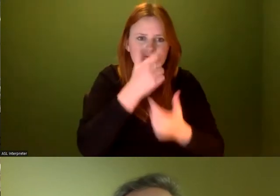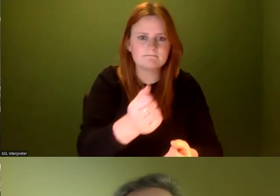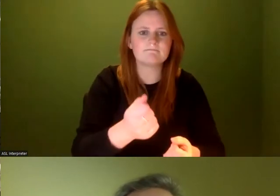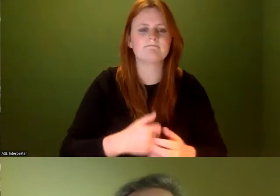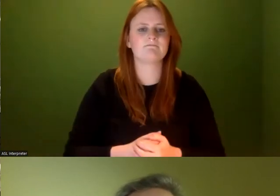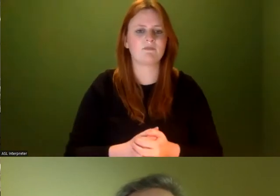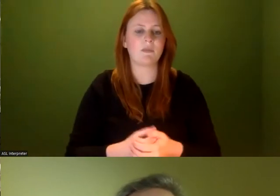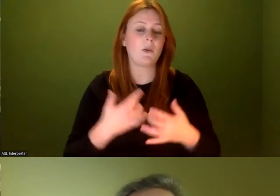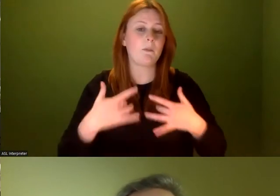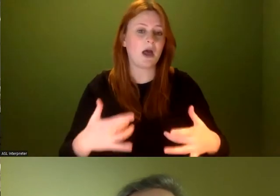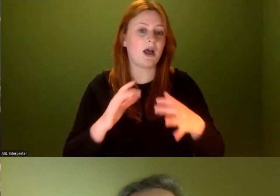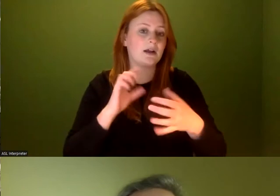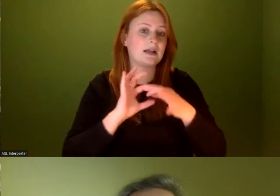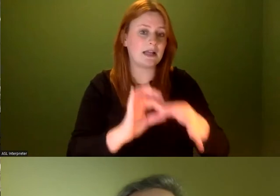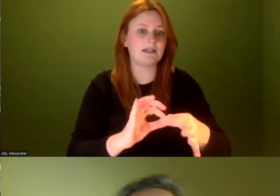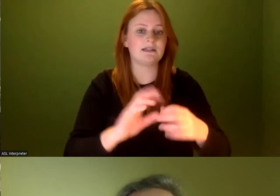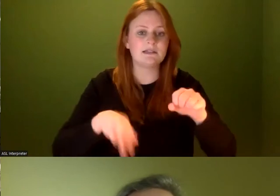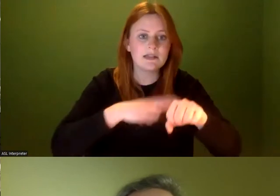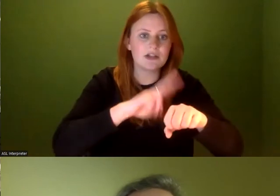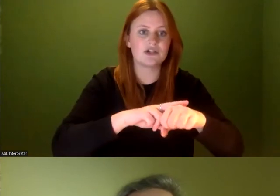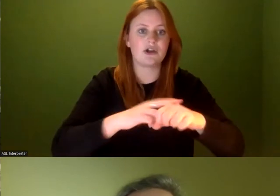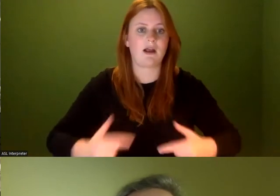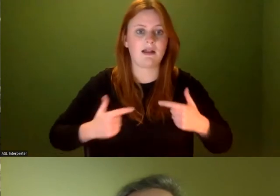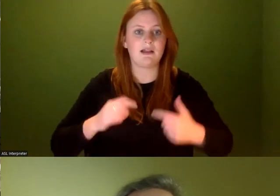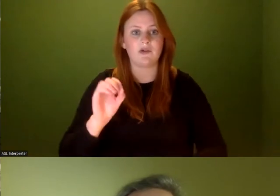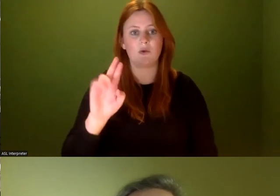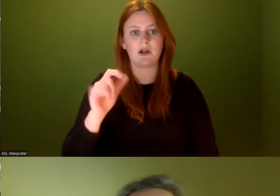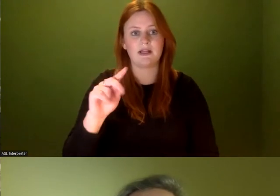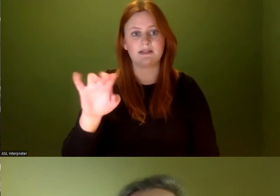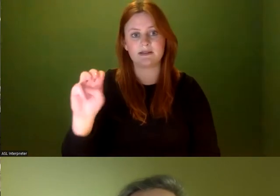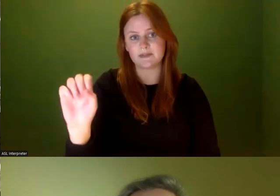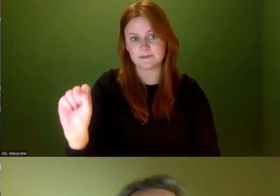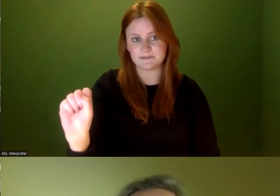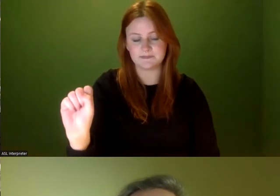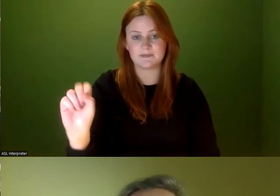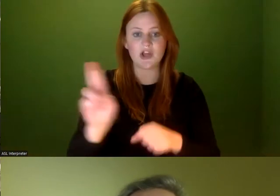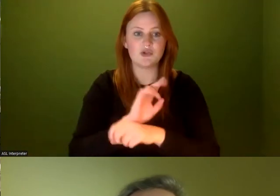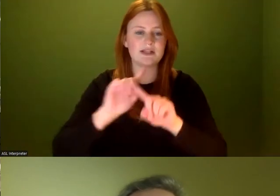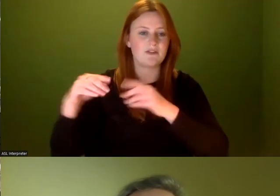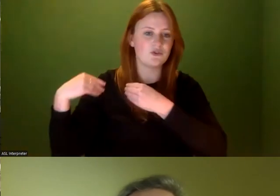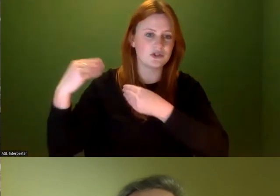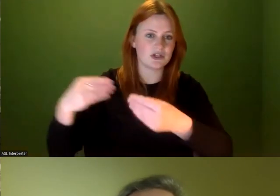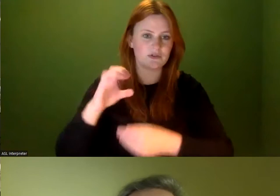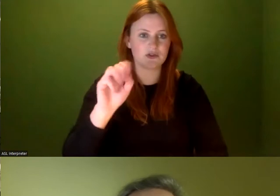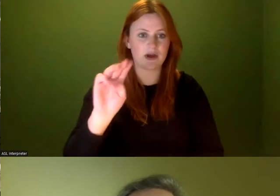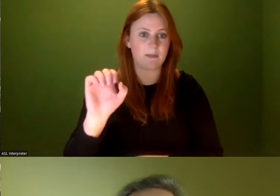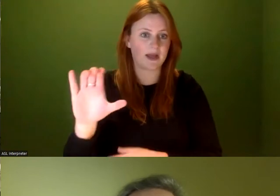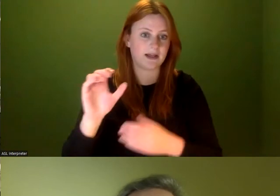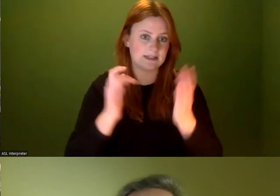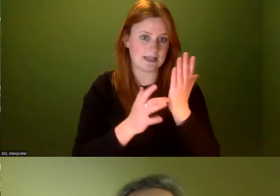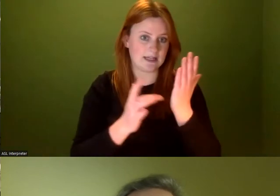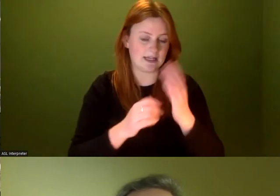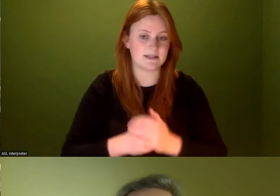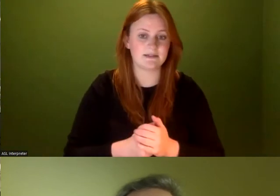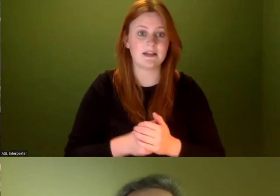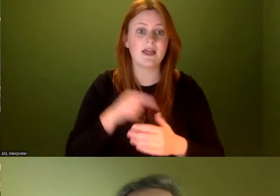and referencing ceramic traditions that stretch across time and space. Eruptions, in particular, considers how the struggle for